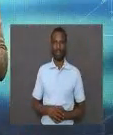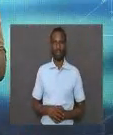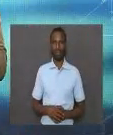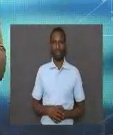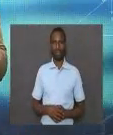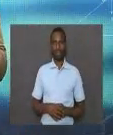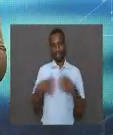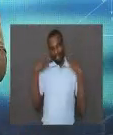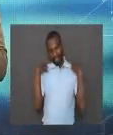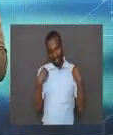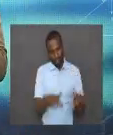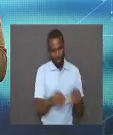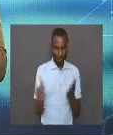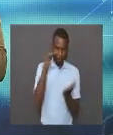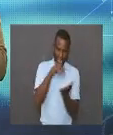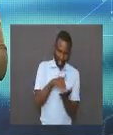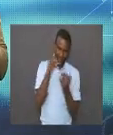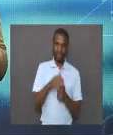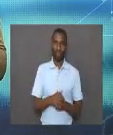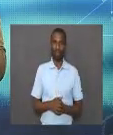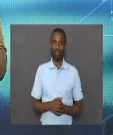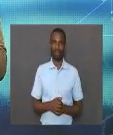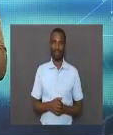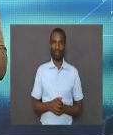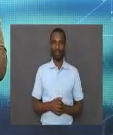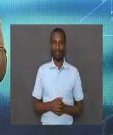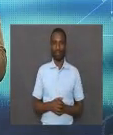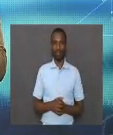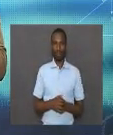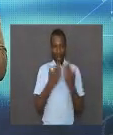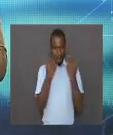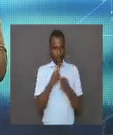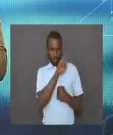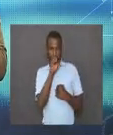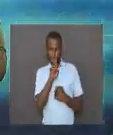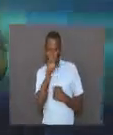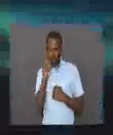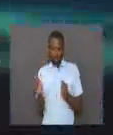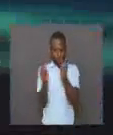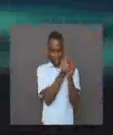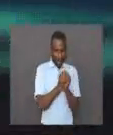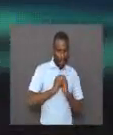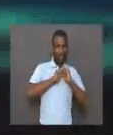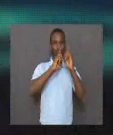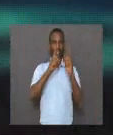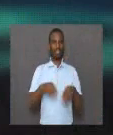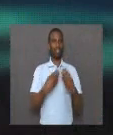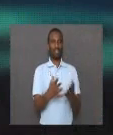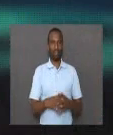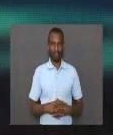Hello again, students. Let us answer the question together.